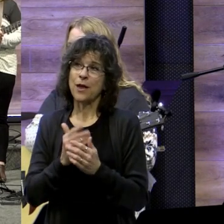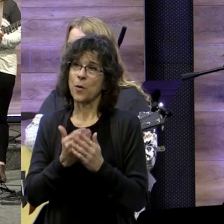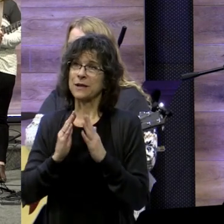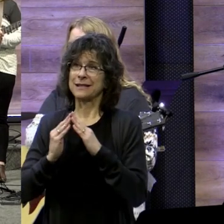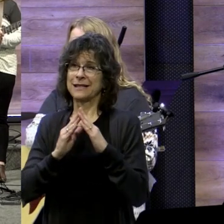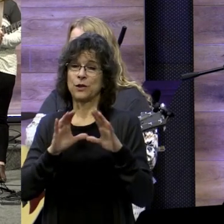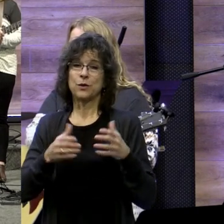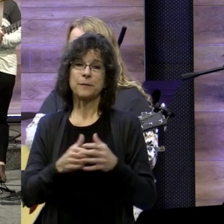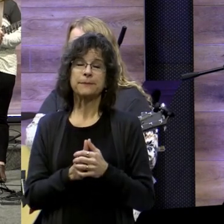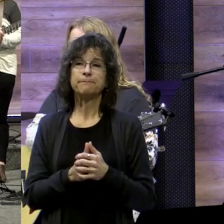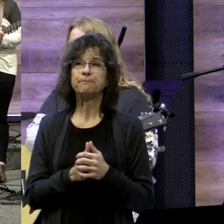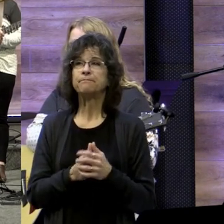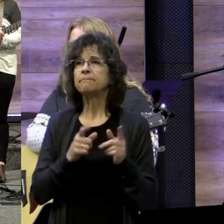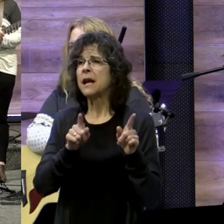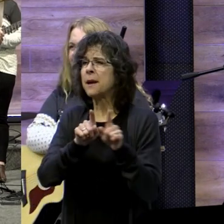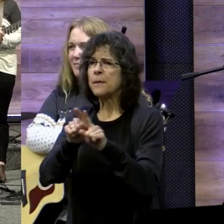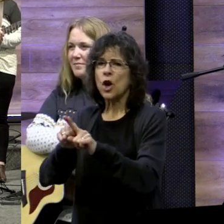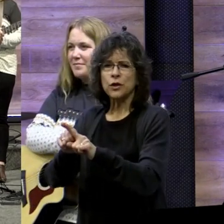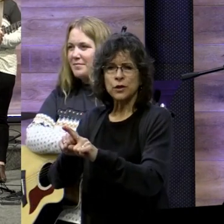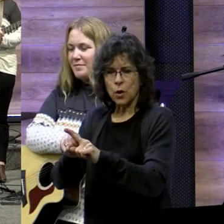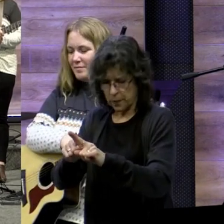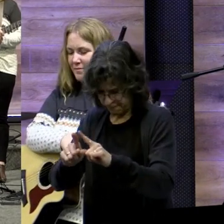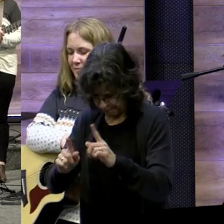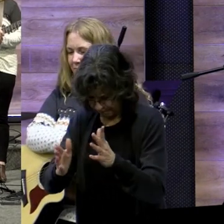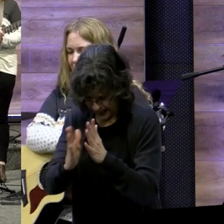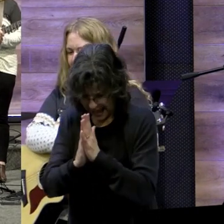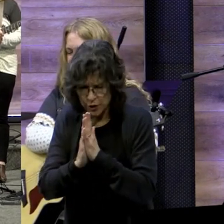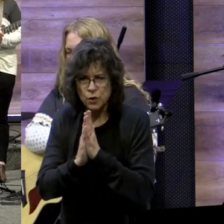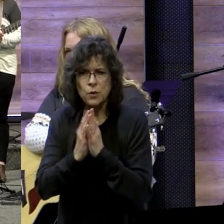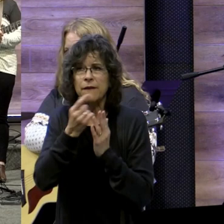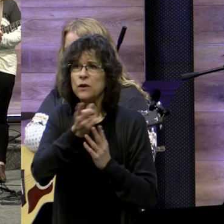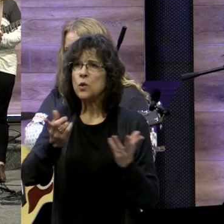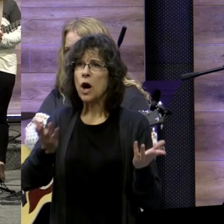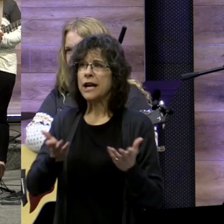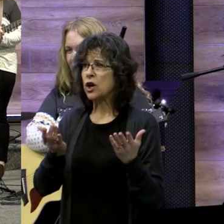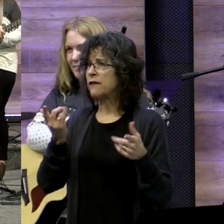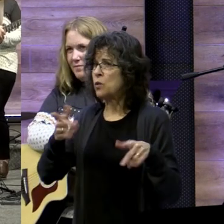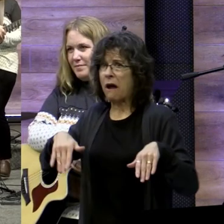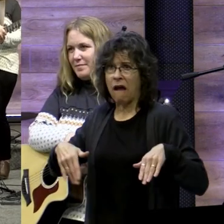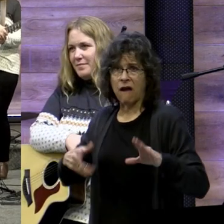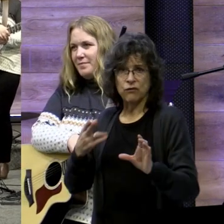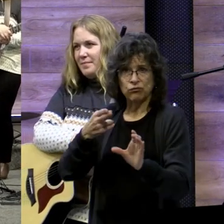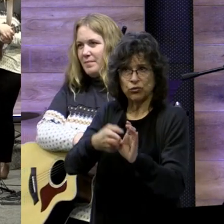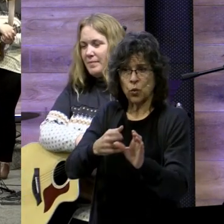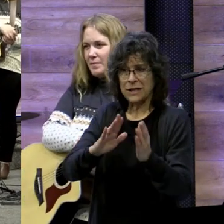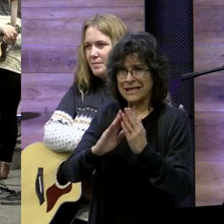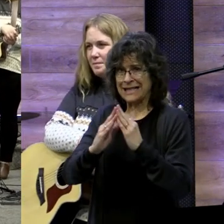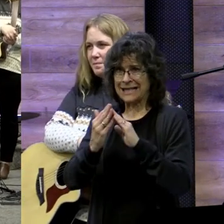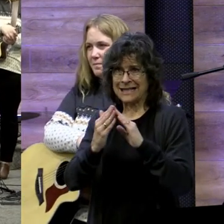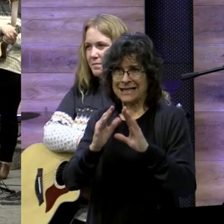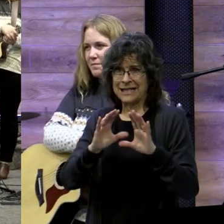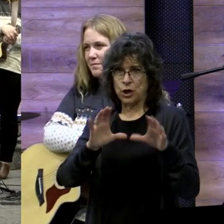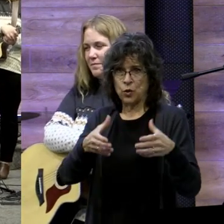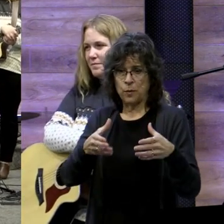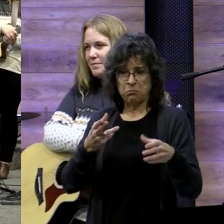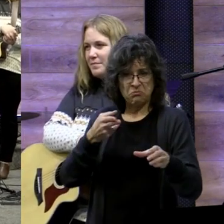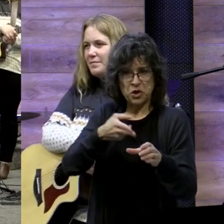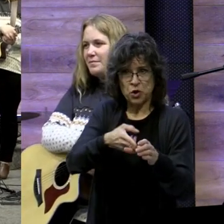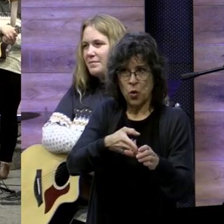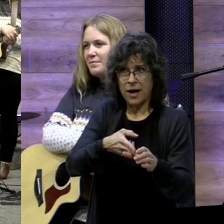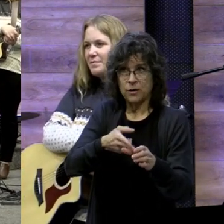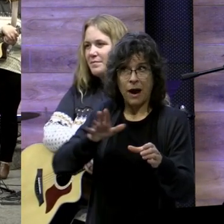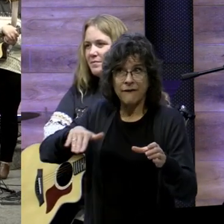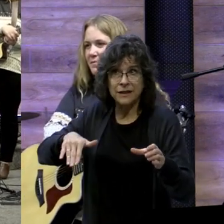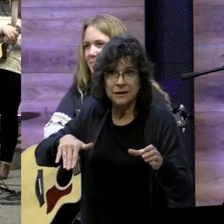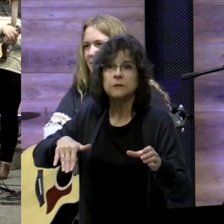a plea from me that if you are here and you've not joined in a city group, it's one of the best things that we do. It's where